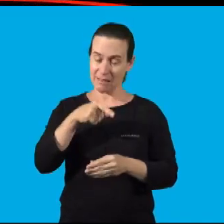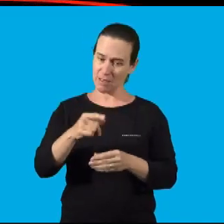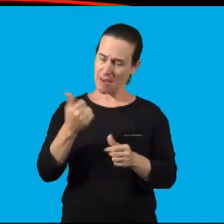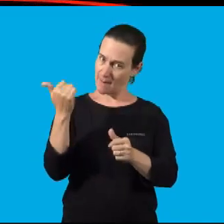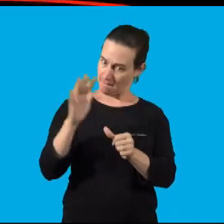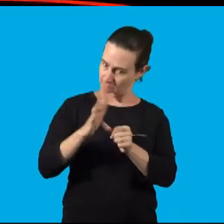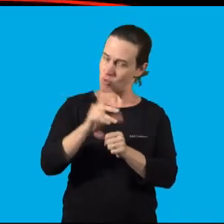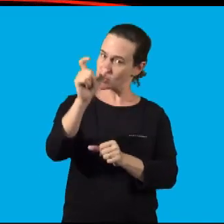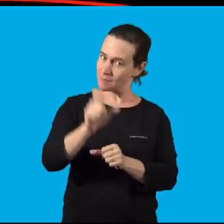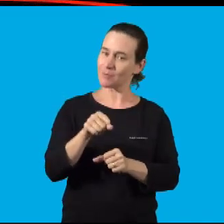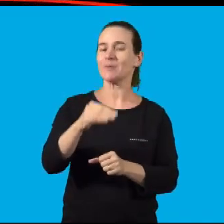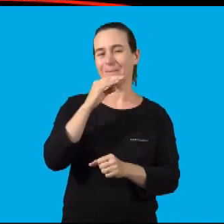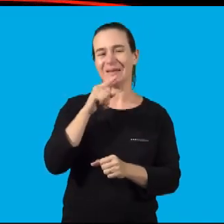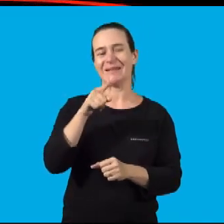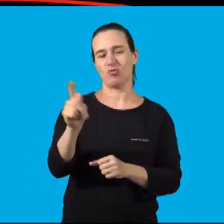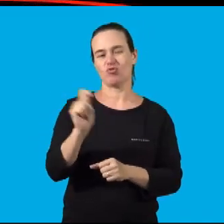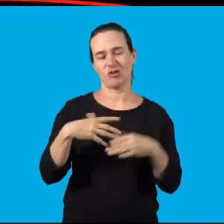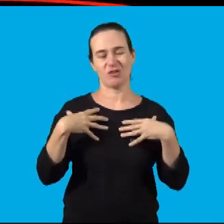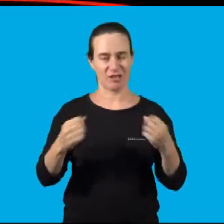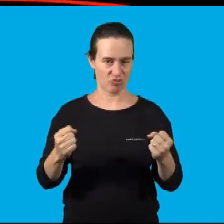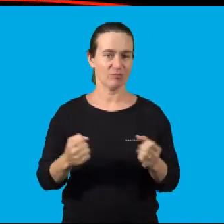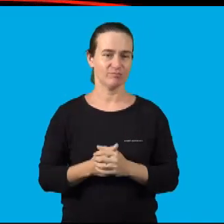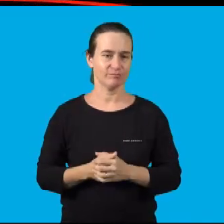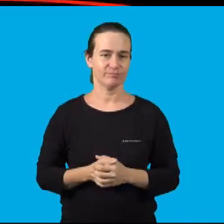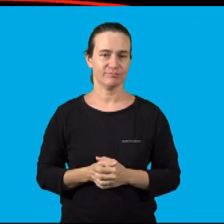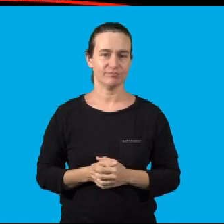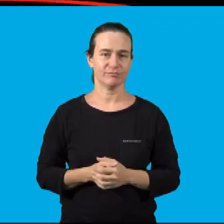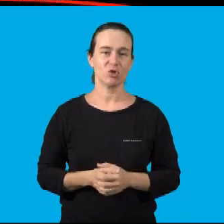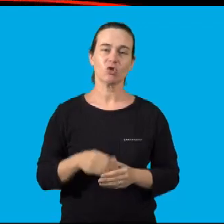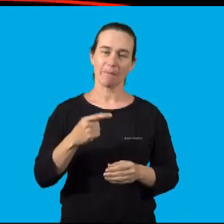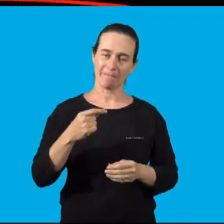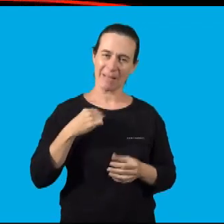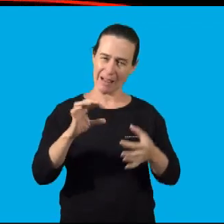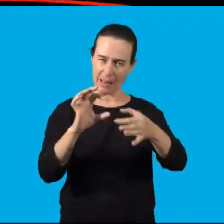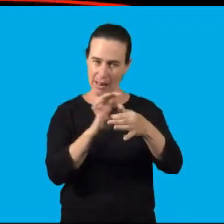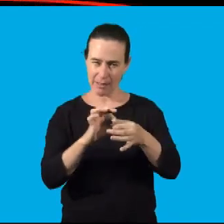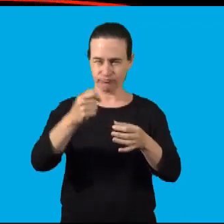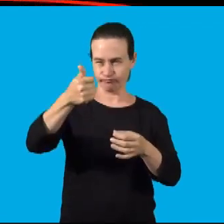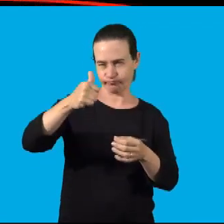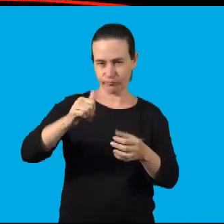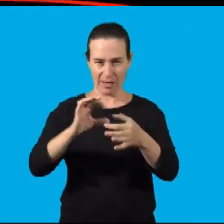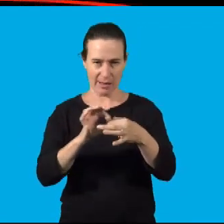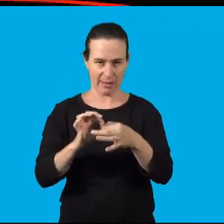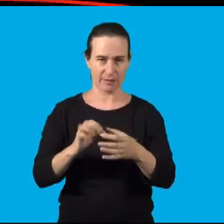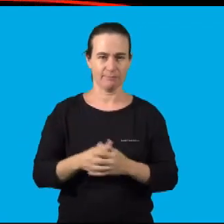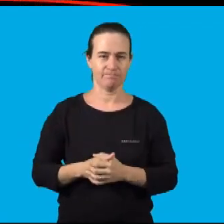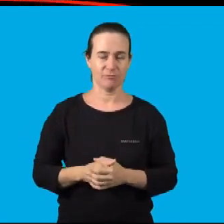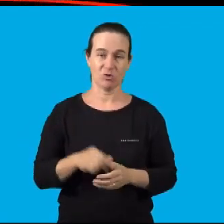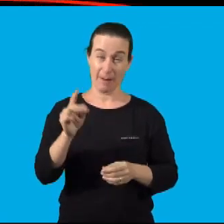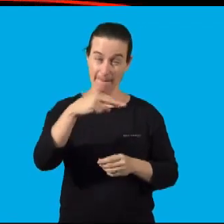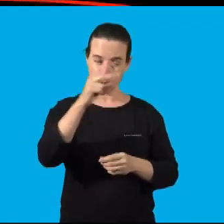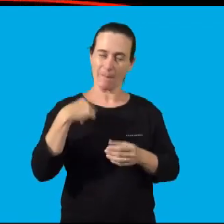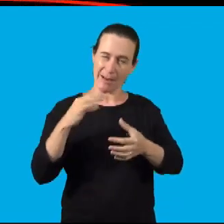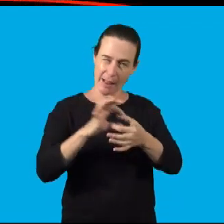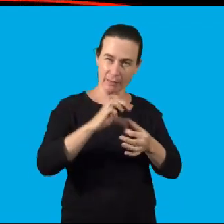liken him to that of a tragic hero. So now I'm linking what I've discussed and how Proctor could